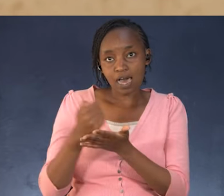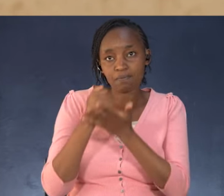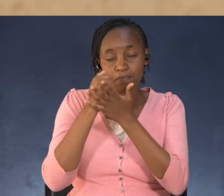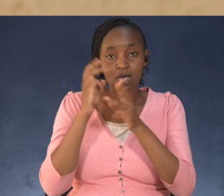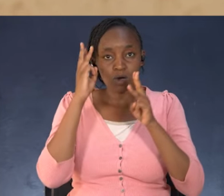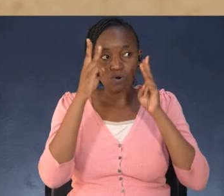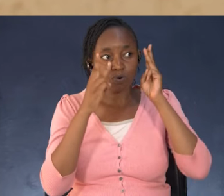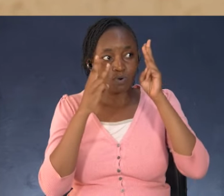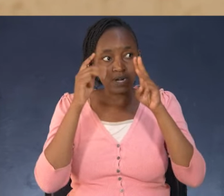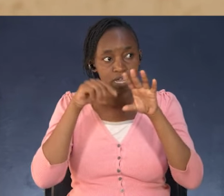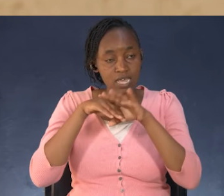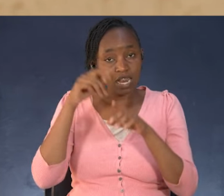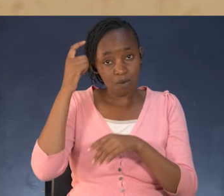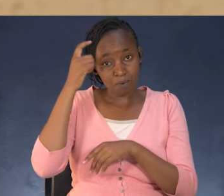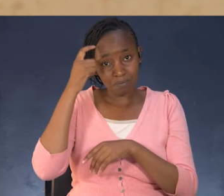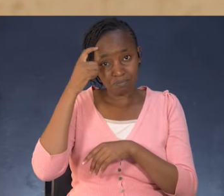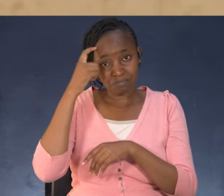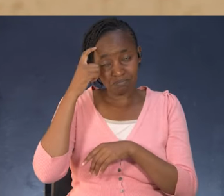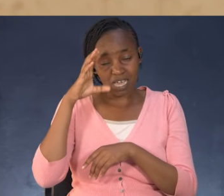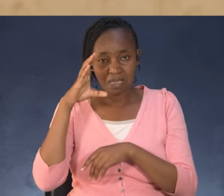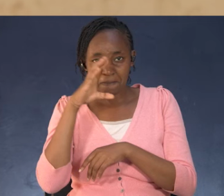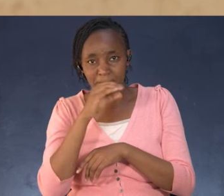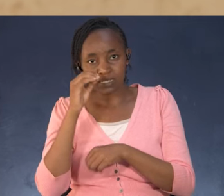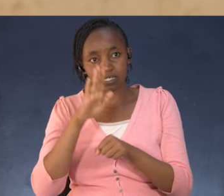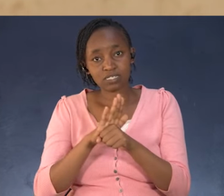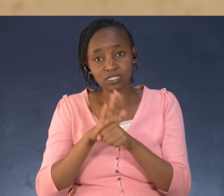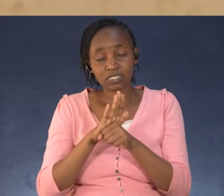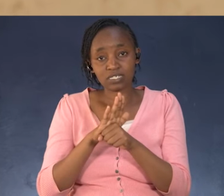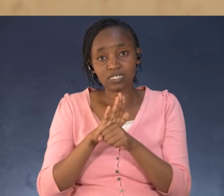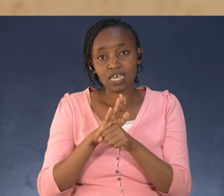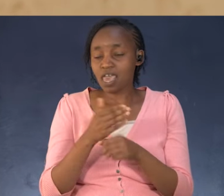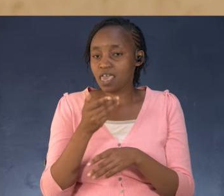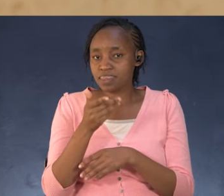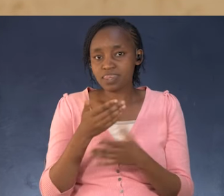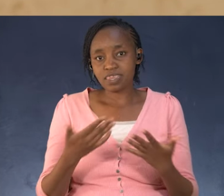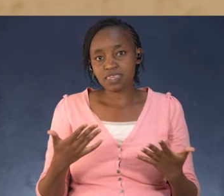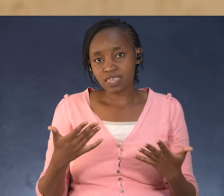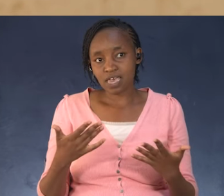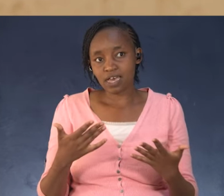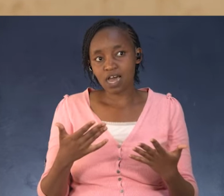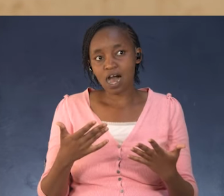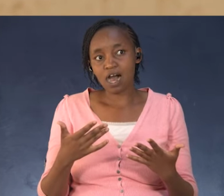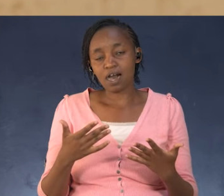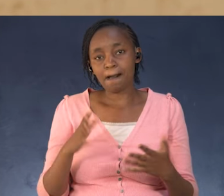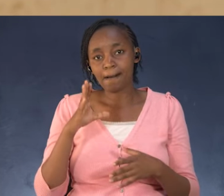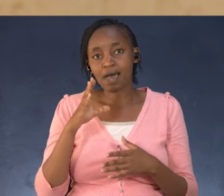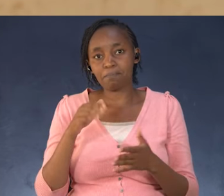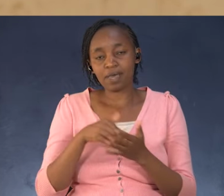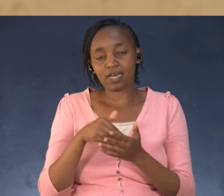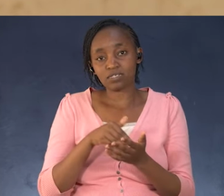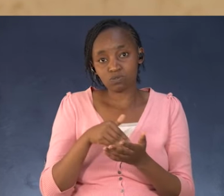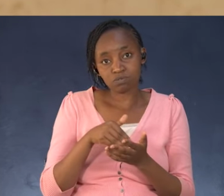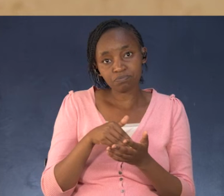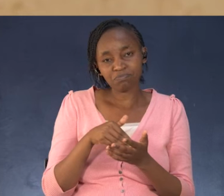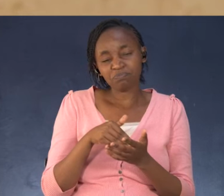come our way, the worries that flow through our minds, the lack sometimes that we face around us, these things drain our